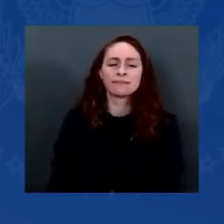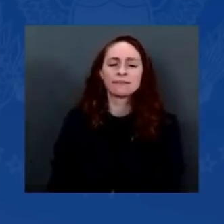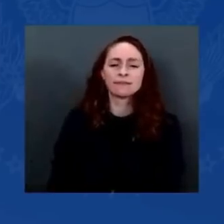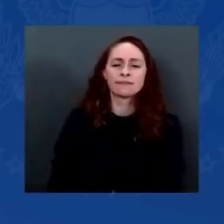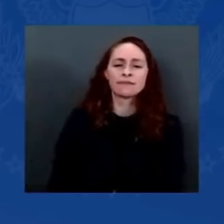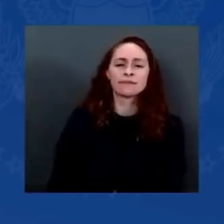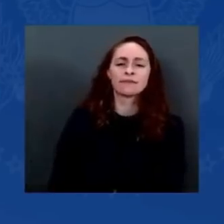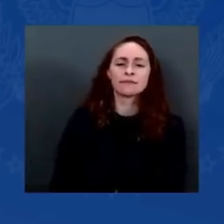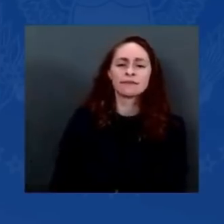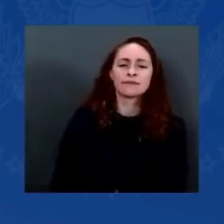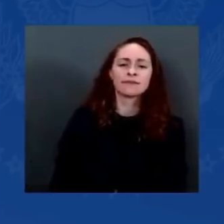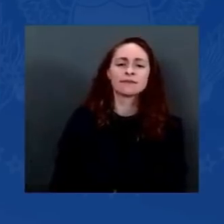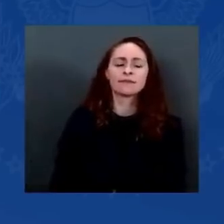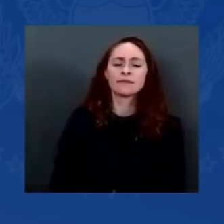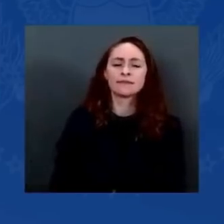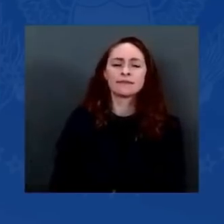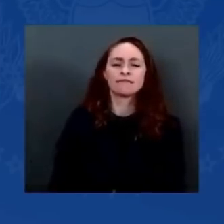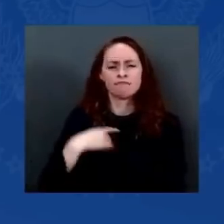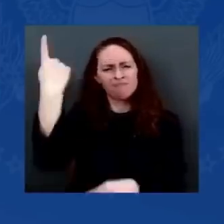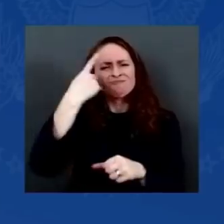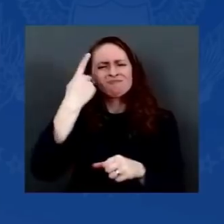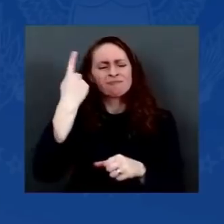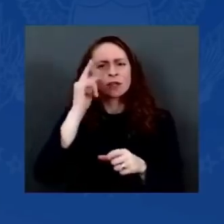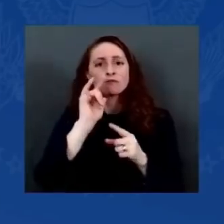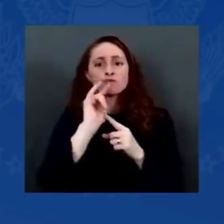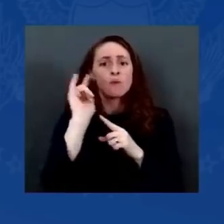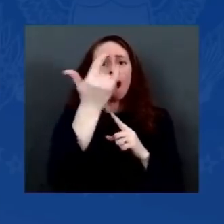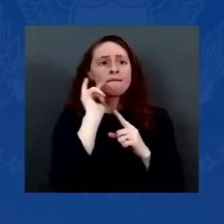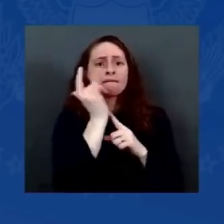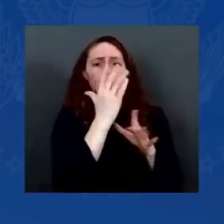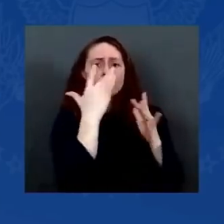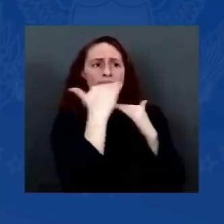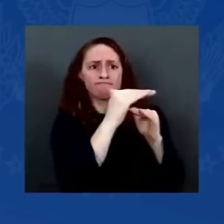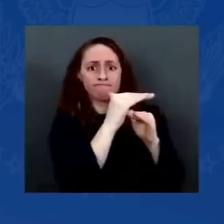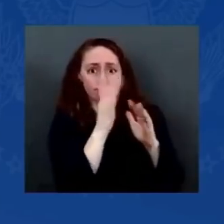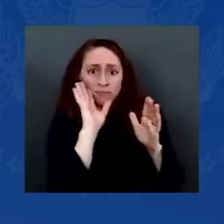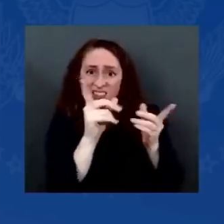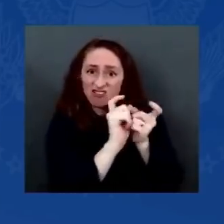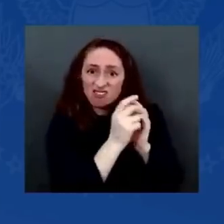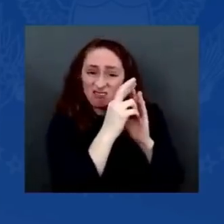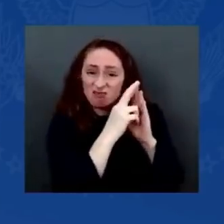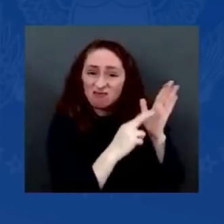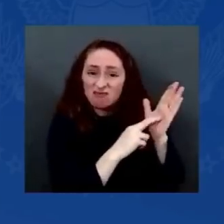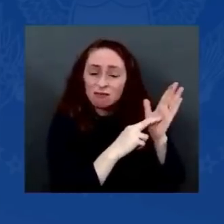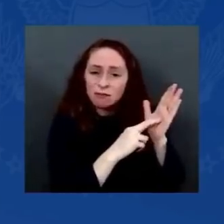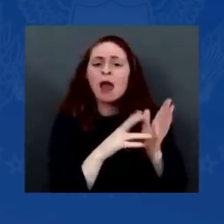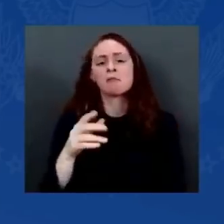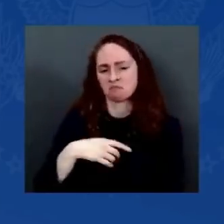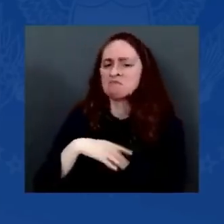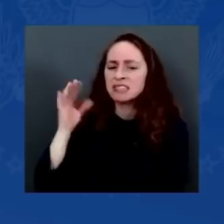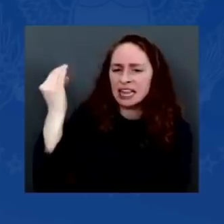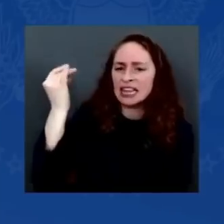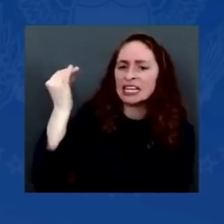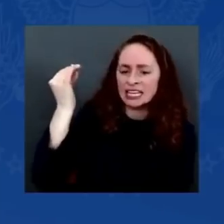U.S.? I'm considering reversing. I'm going to talk with my team in the next couple of days. Look, remember why I said we put the